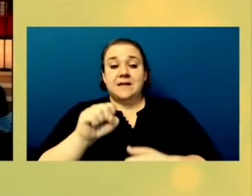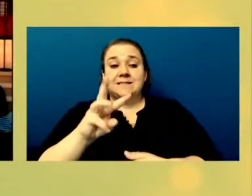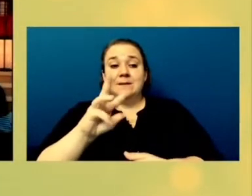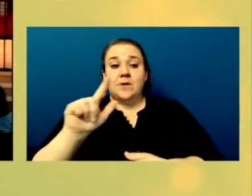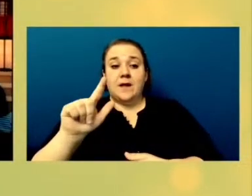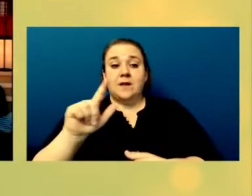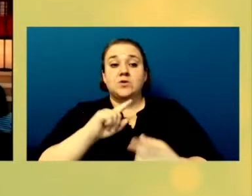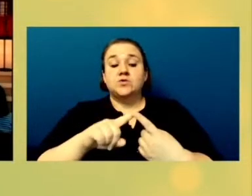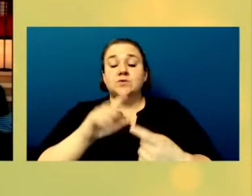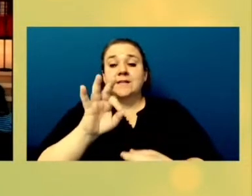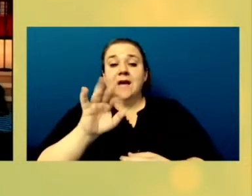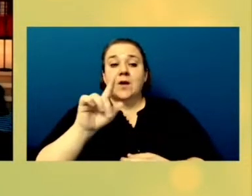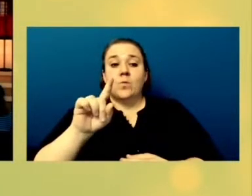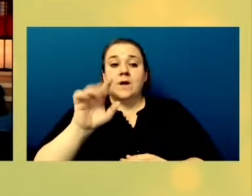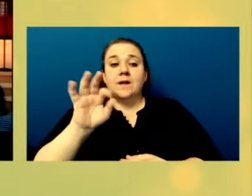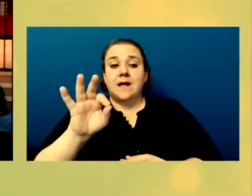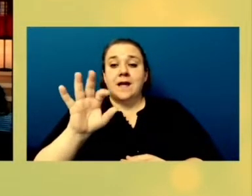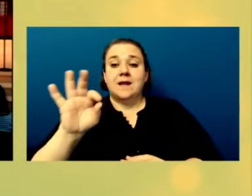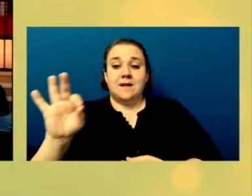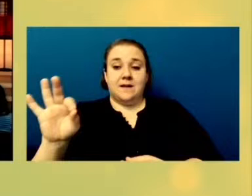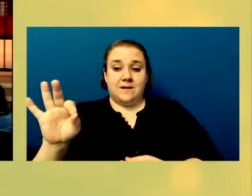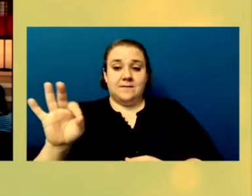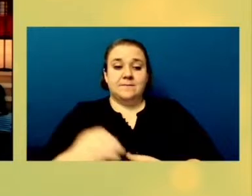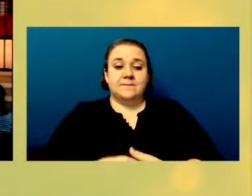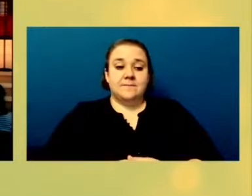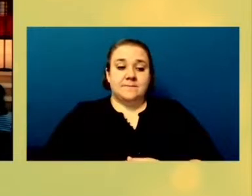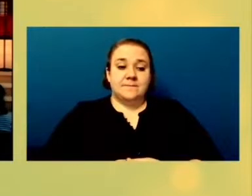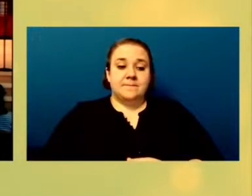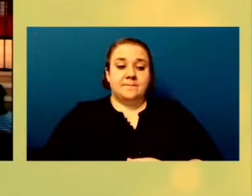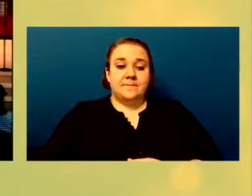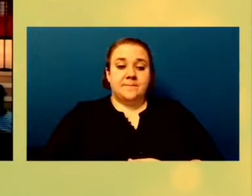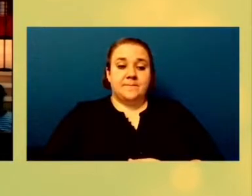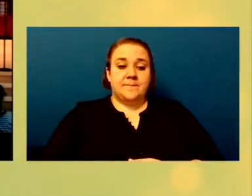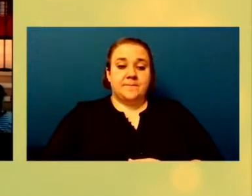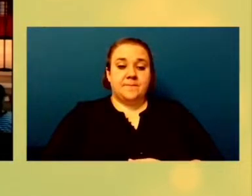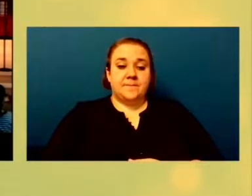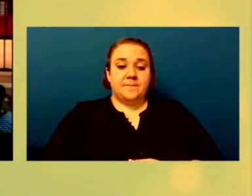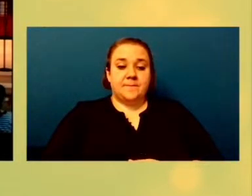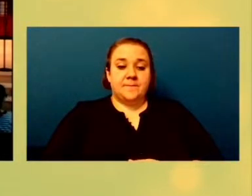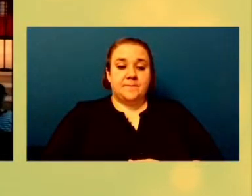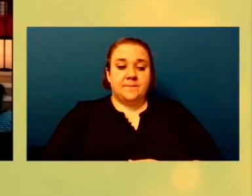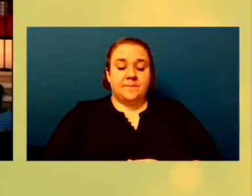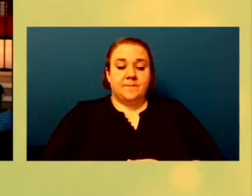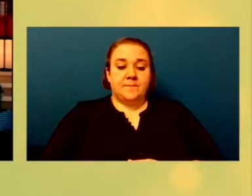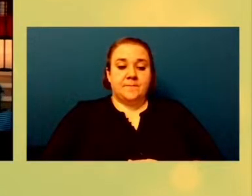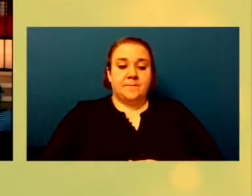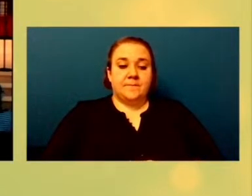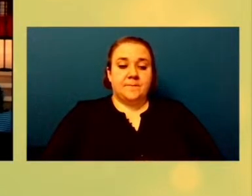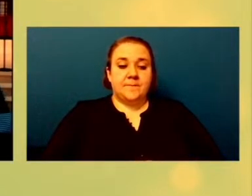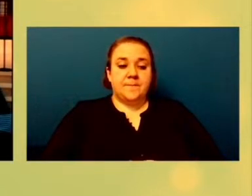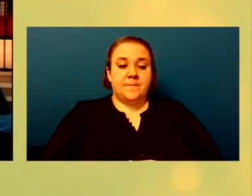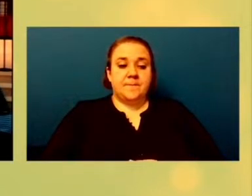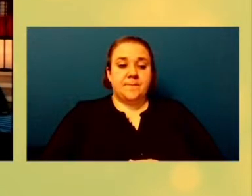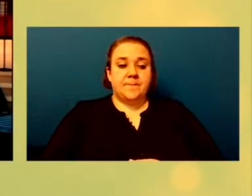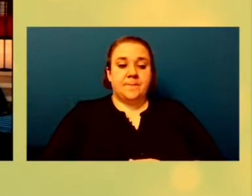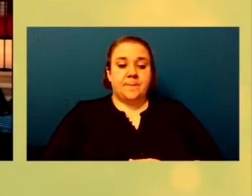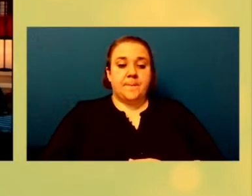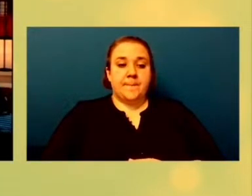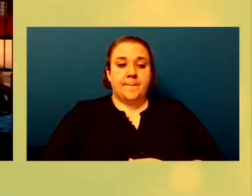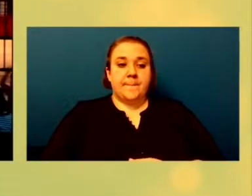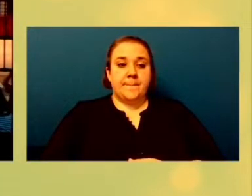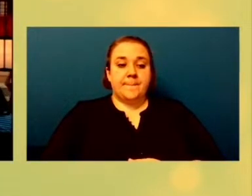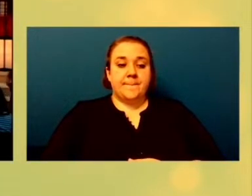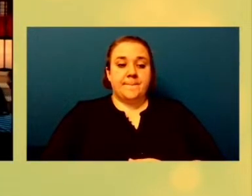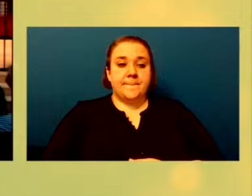My mama said to me, hold on, you gotta